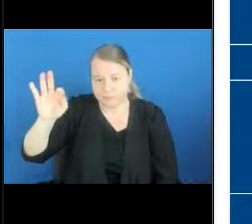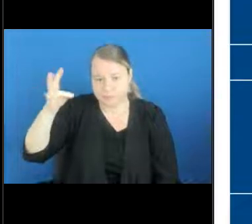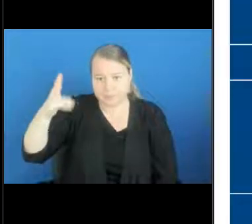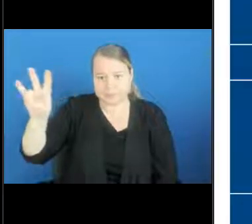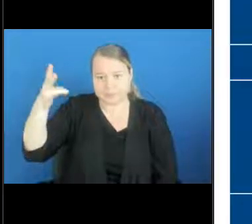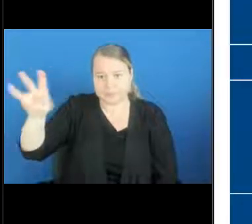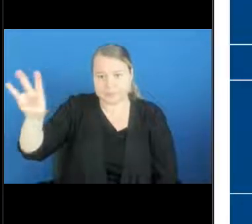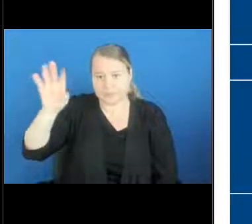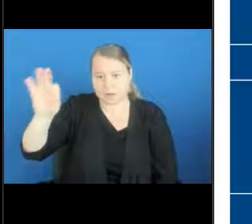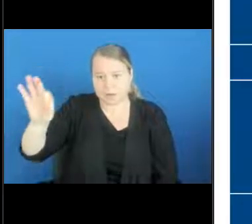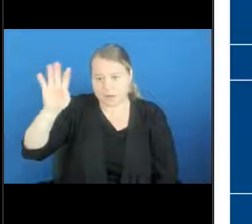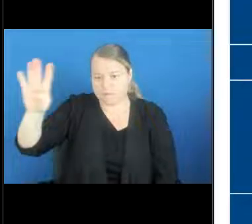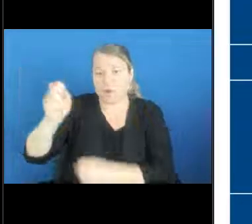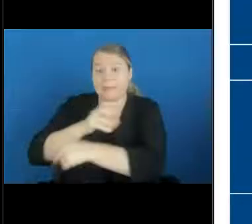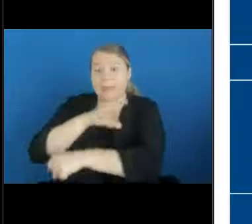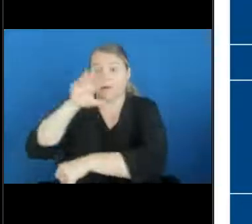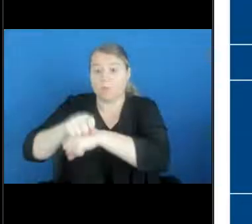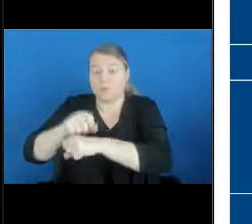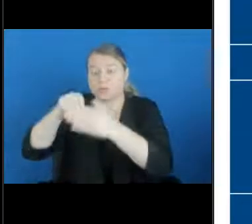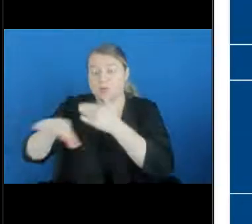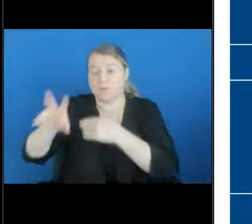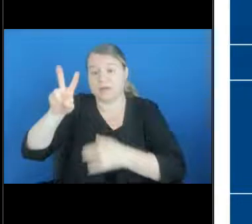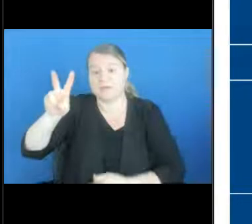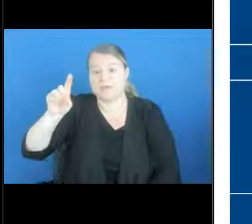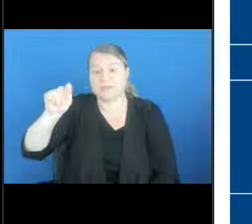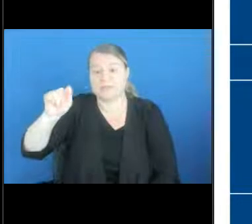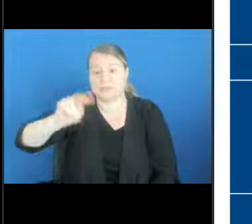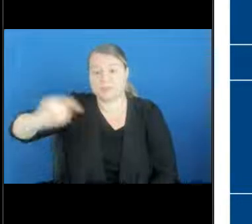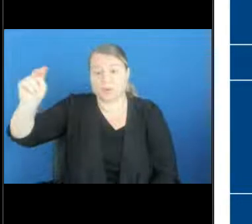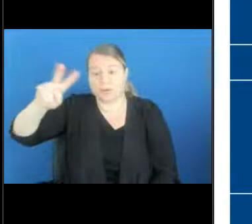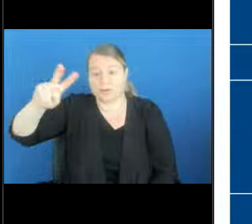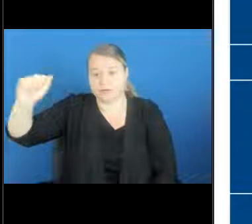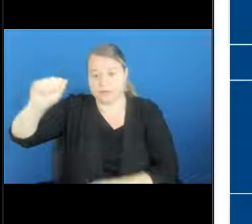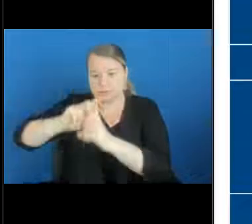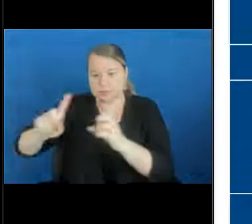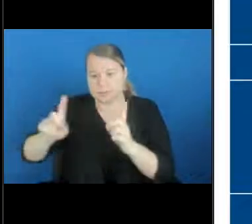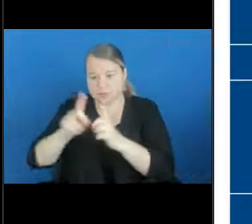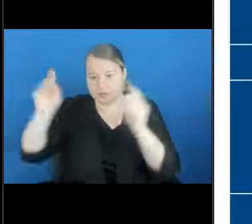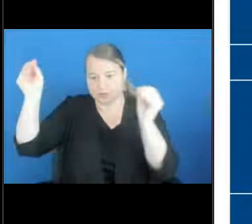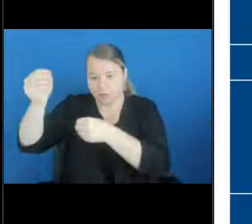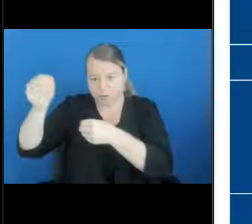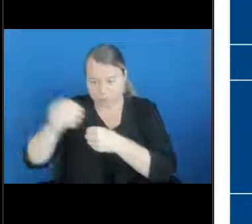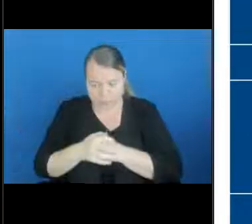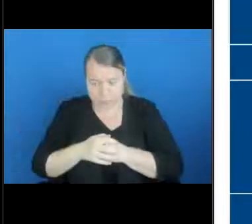703-259-1794 to make an appointment at VDOT's Northern Virginia District Office, or